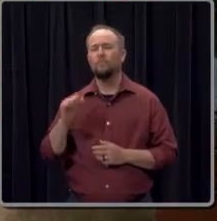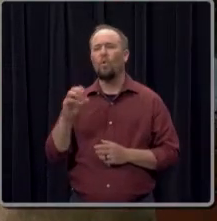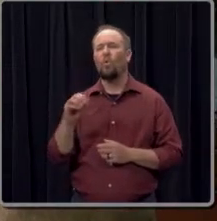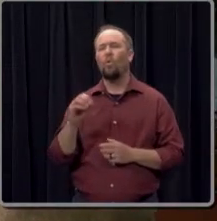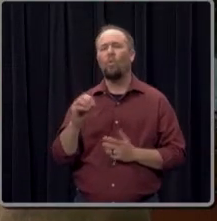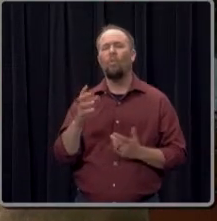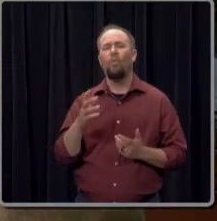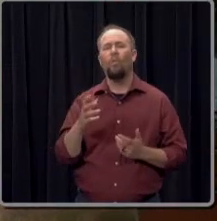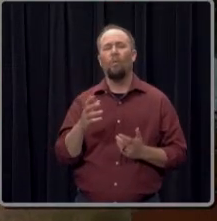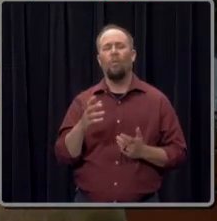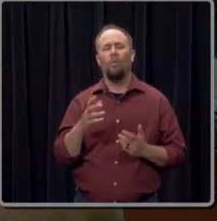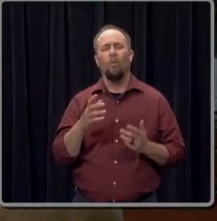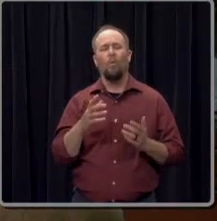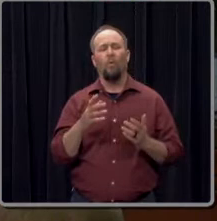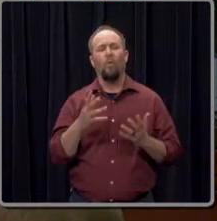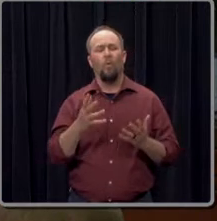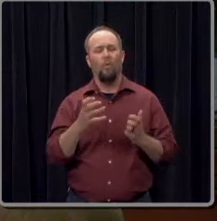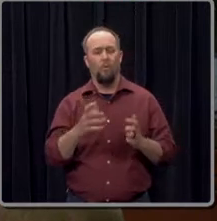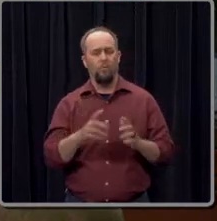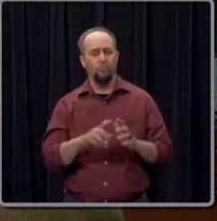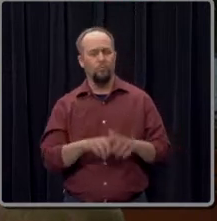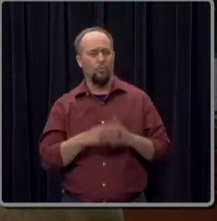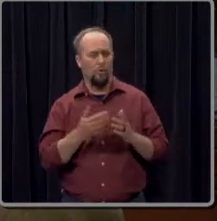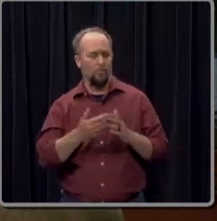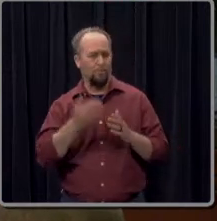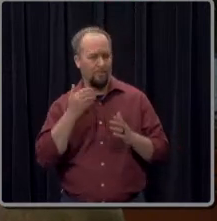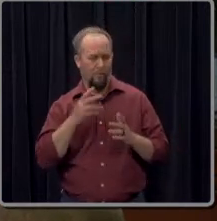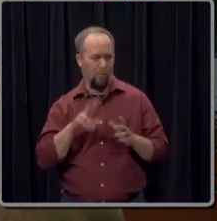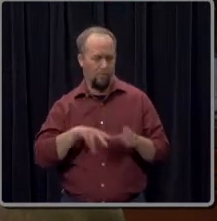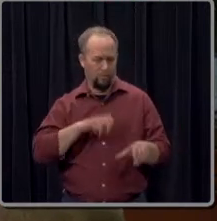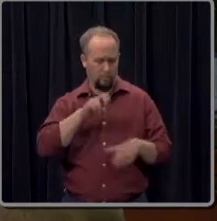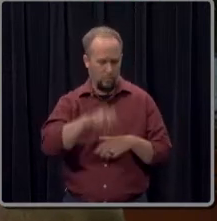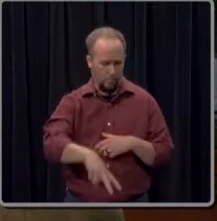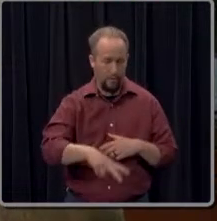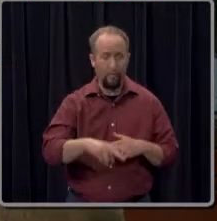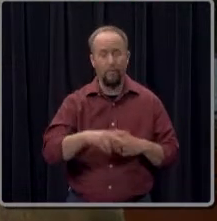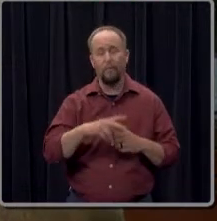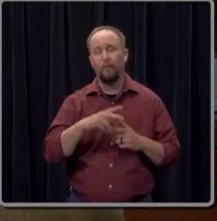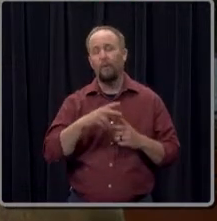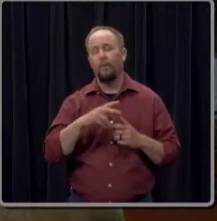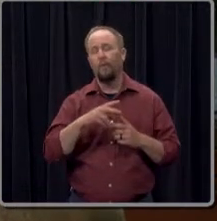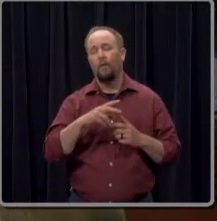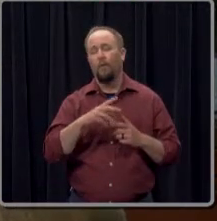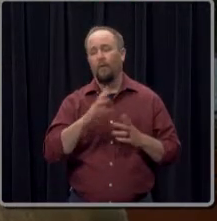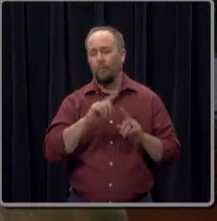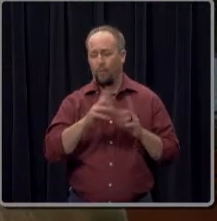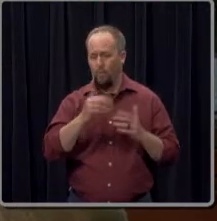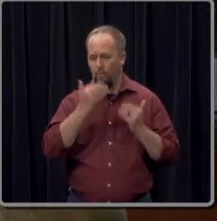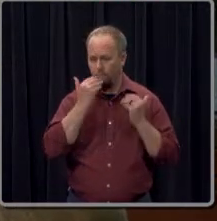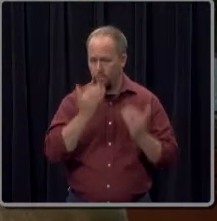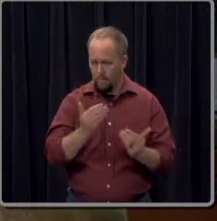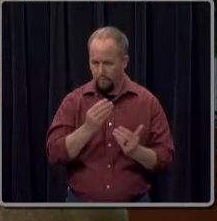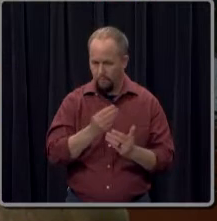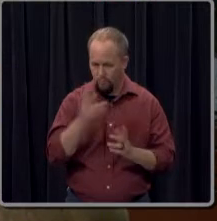Just want to start before jump into this and thank a few